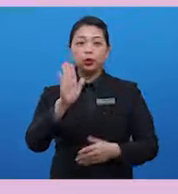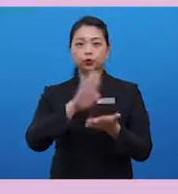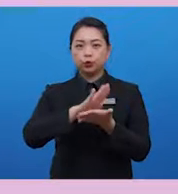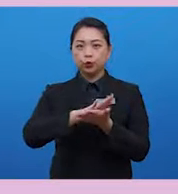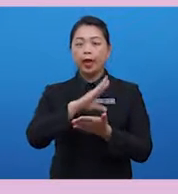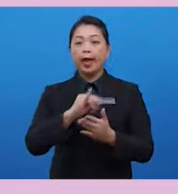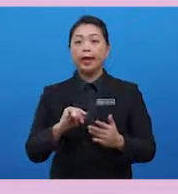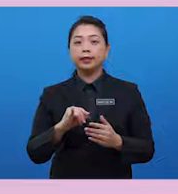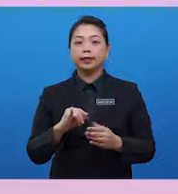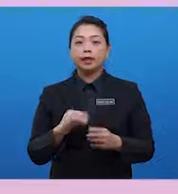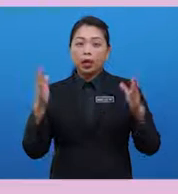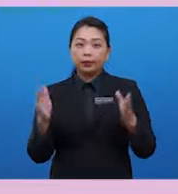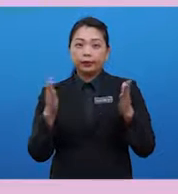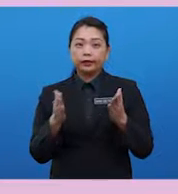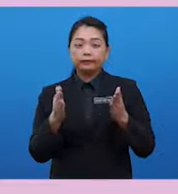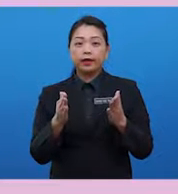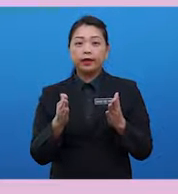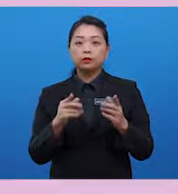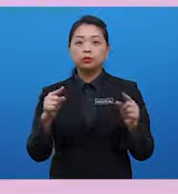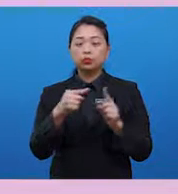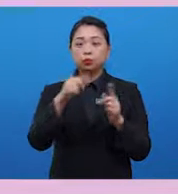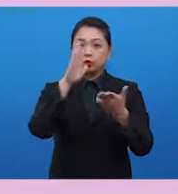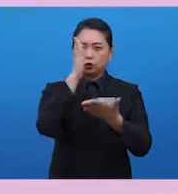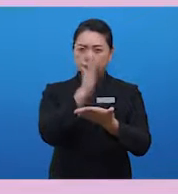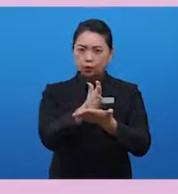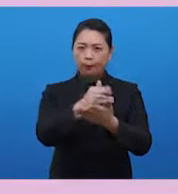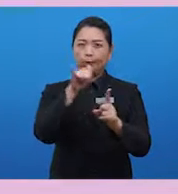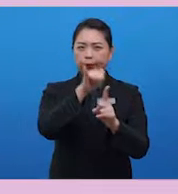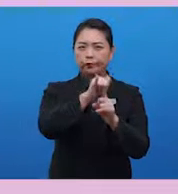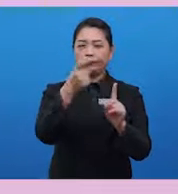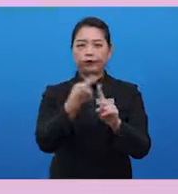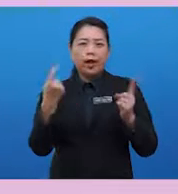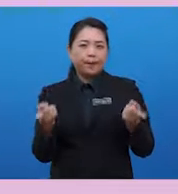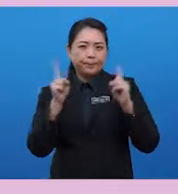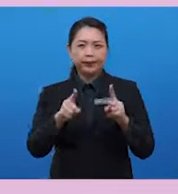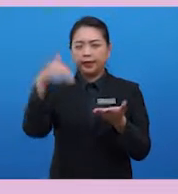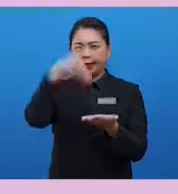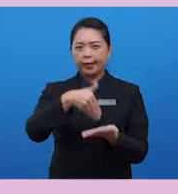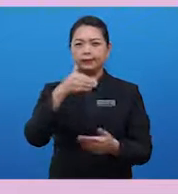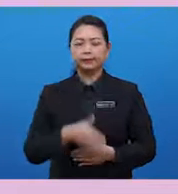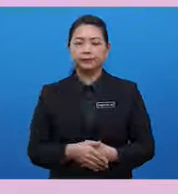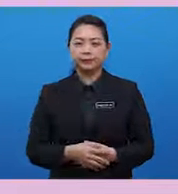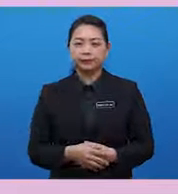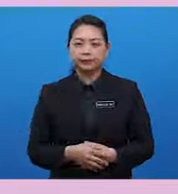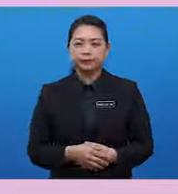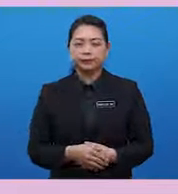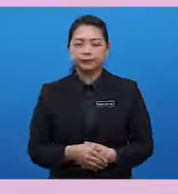campaign aggressively to stop bullying from ever happening again.